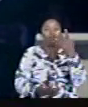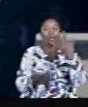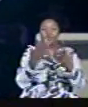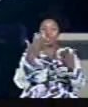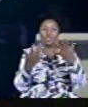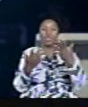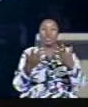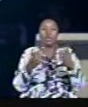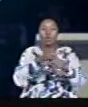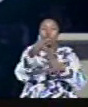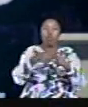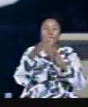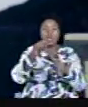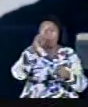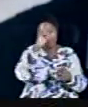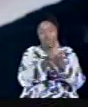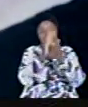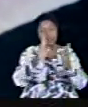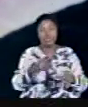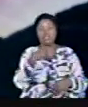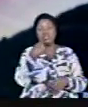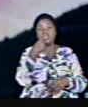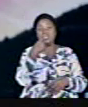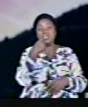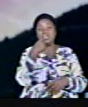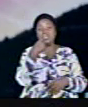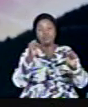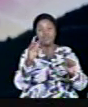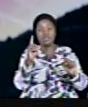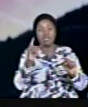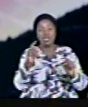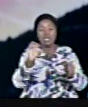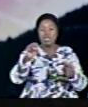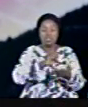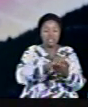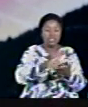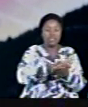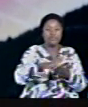the believer, saved, sanctified,